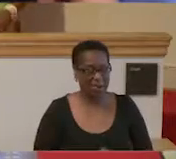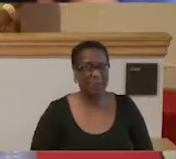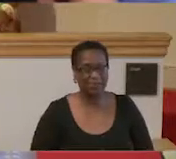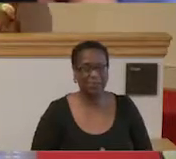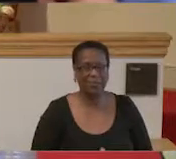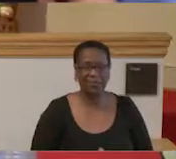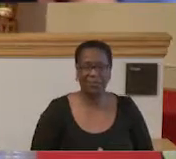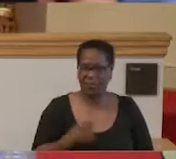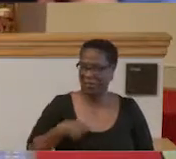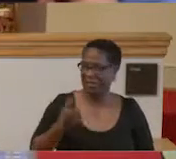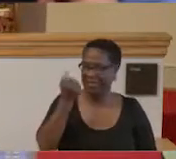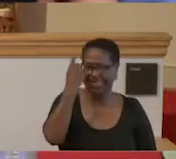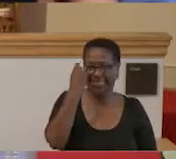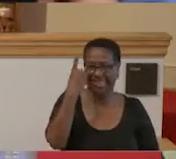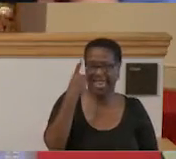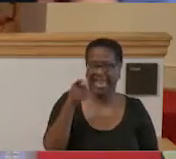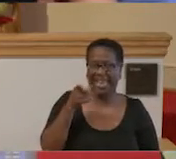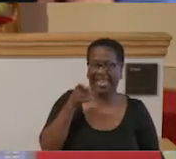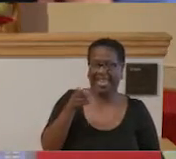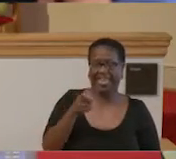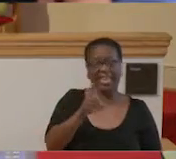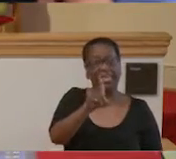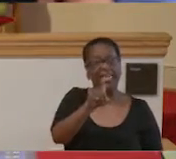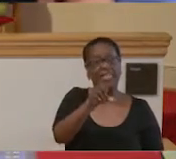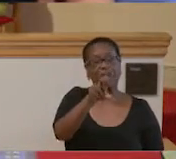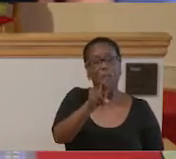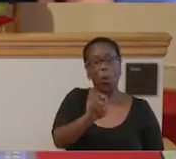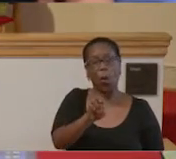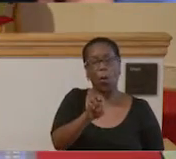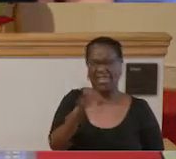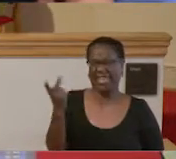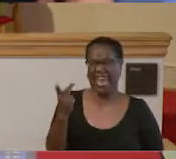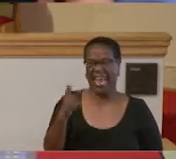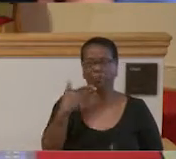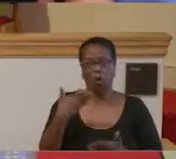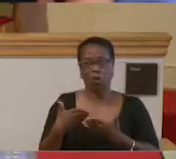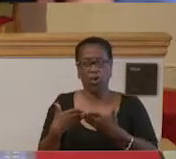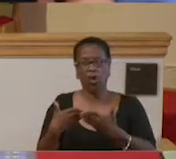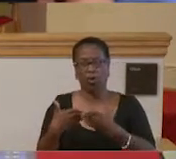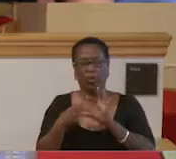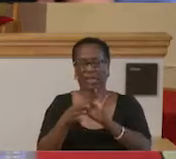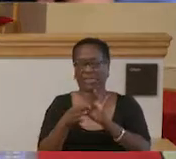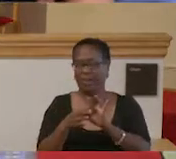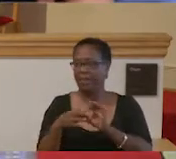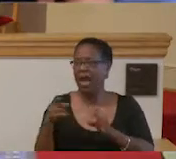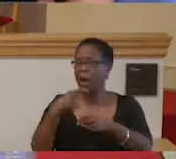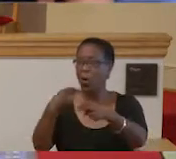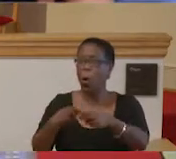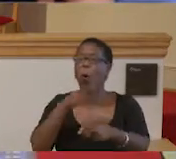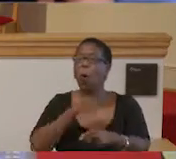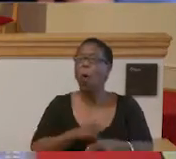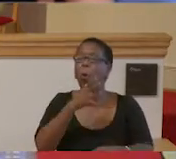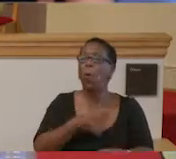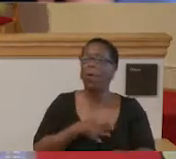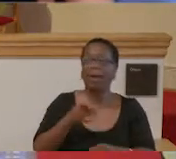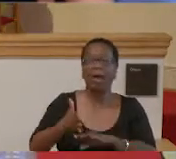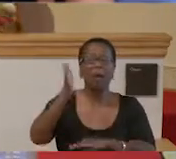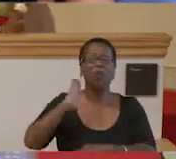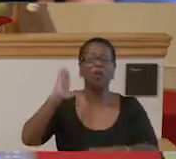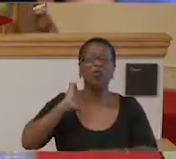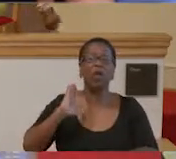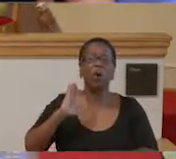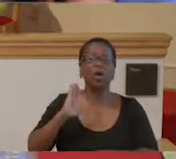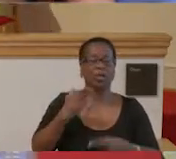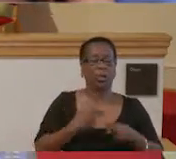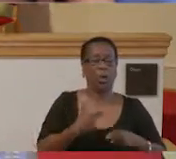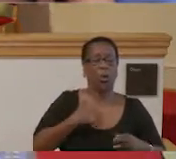Y'all got to understand, Dolores Downey and I have that kind of relationship. I call her old woman. When I first got here, she used to call me young